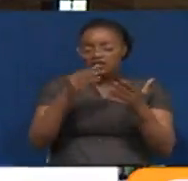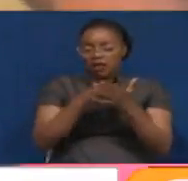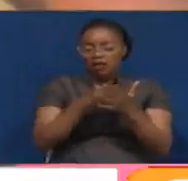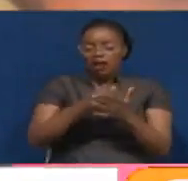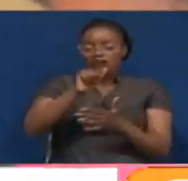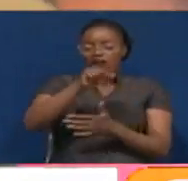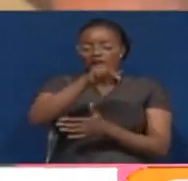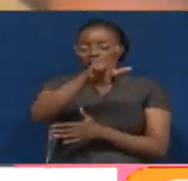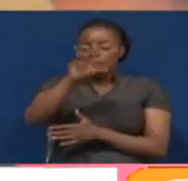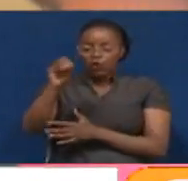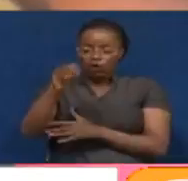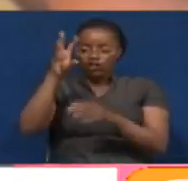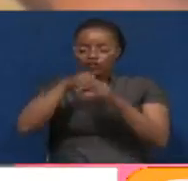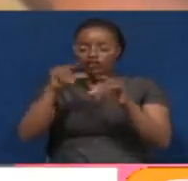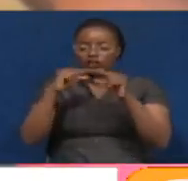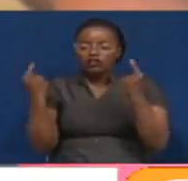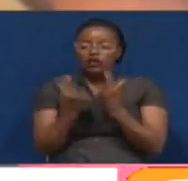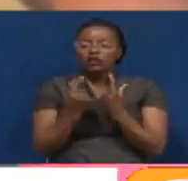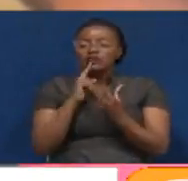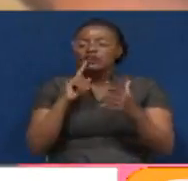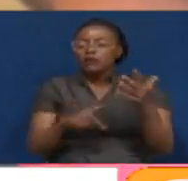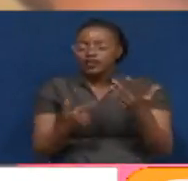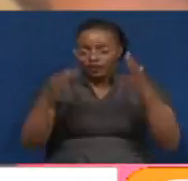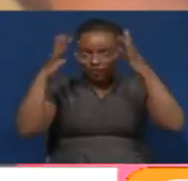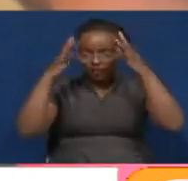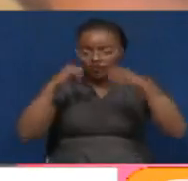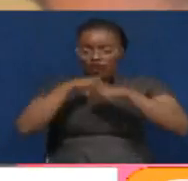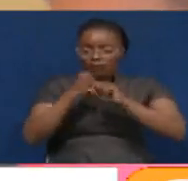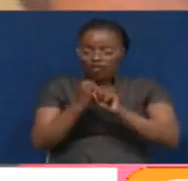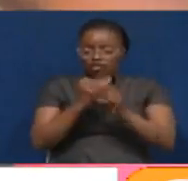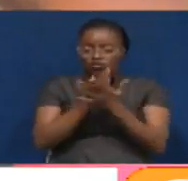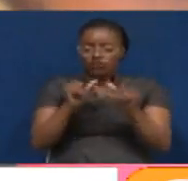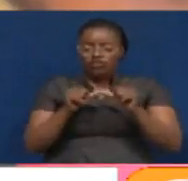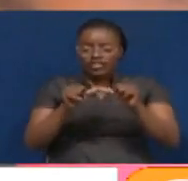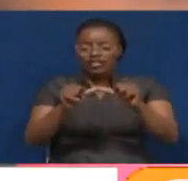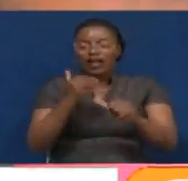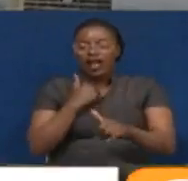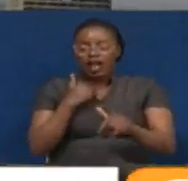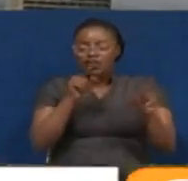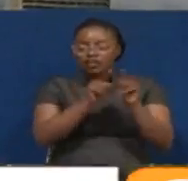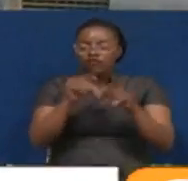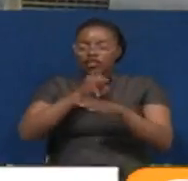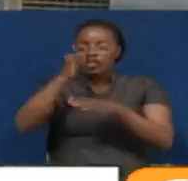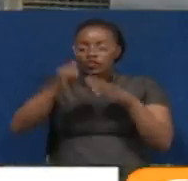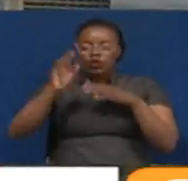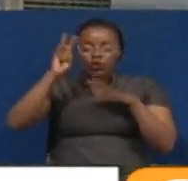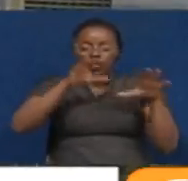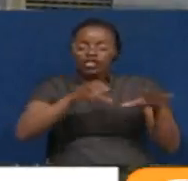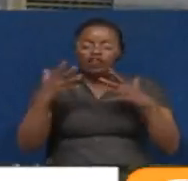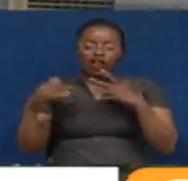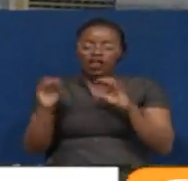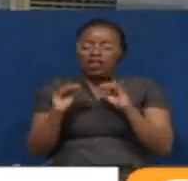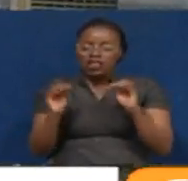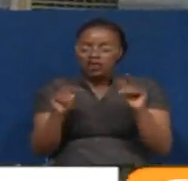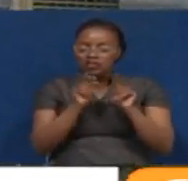Investments Group Chief Executive Officer Ashok Shah says the move will ensure sustainability in the sector, as insurers will not suffer losses